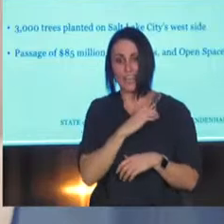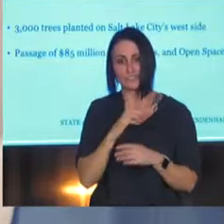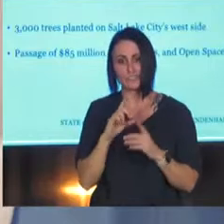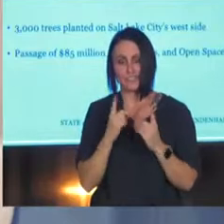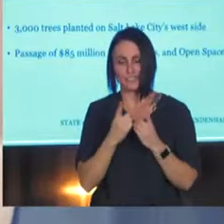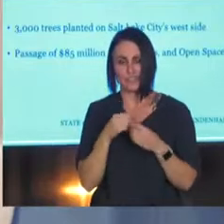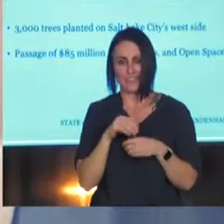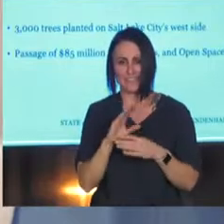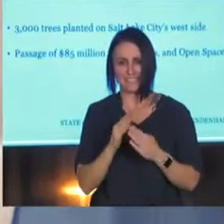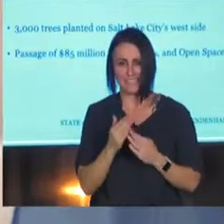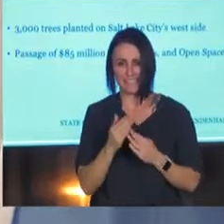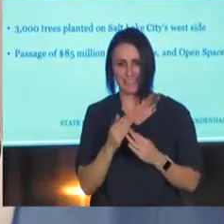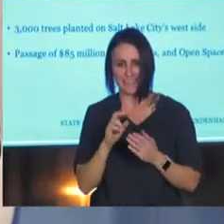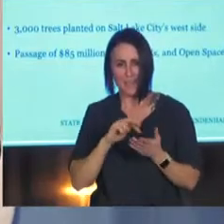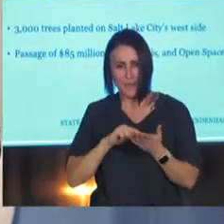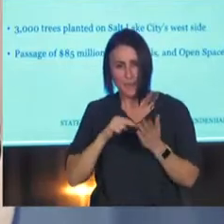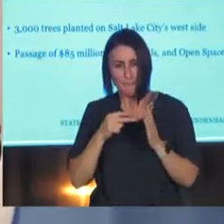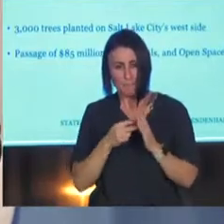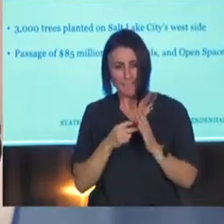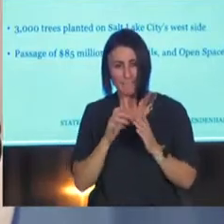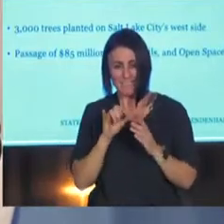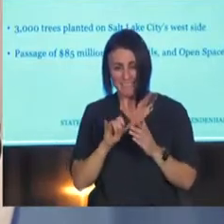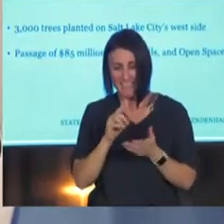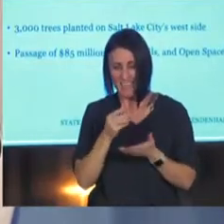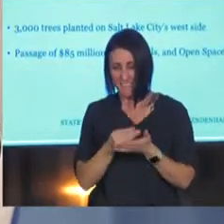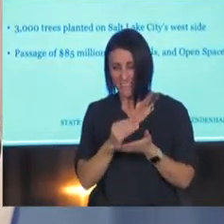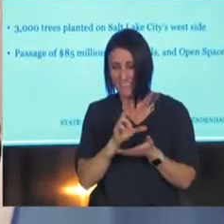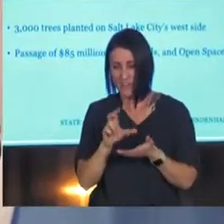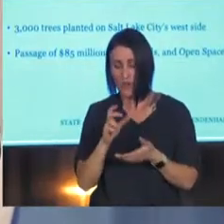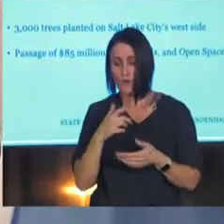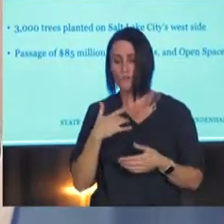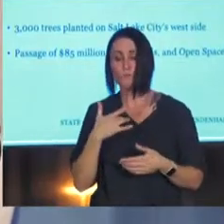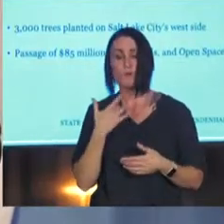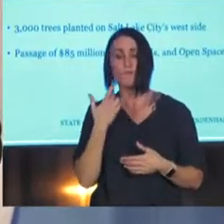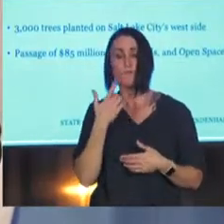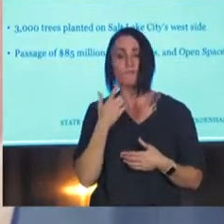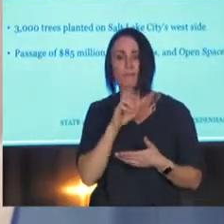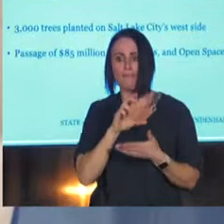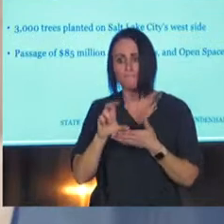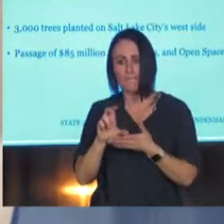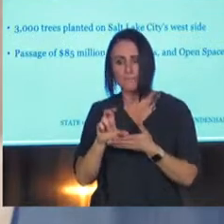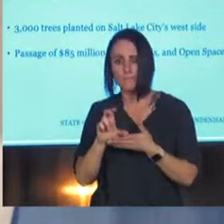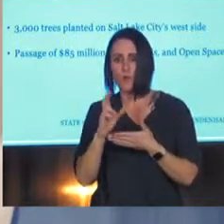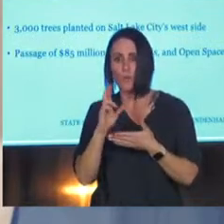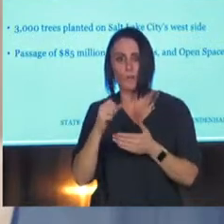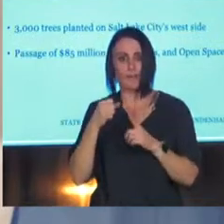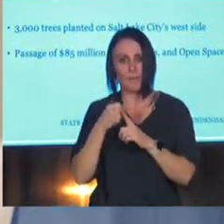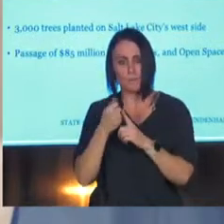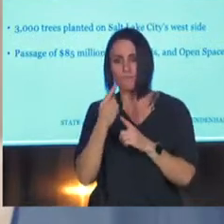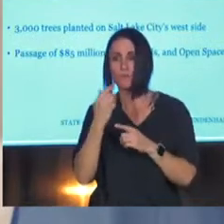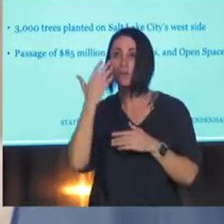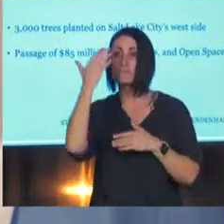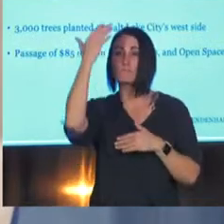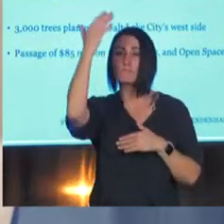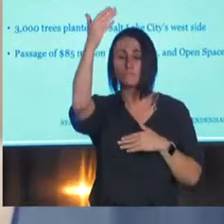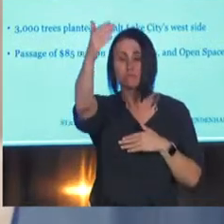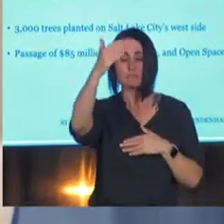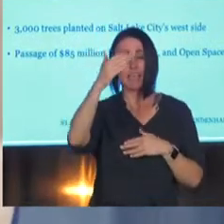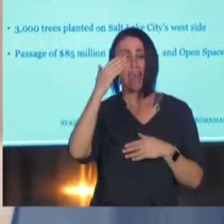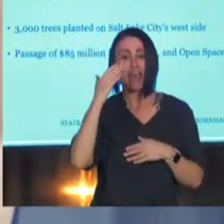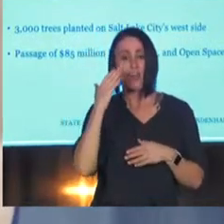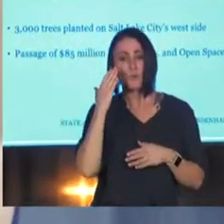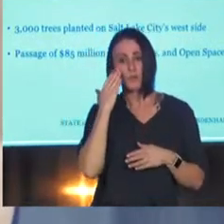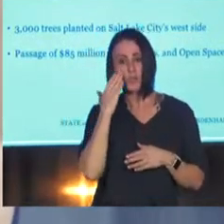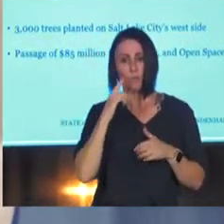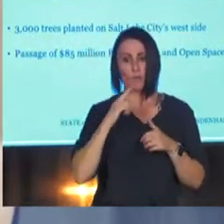city. That'll make transformational investments that we will feel for generations. And we know it will create the first ever